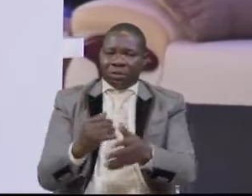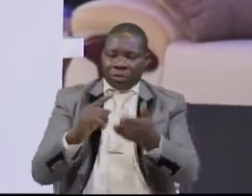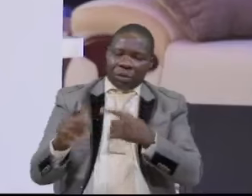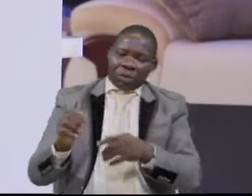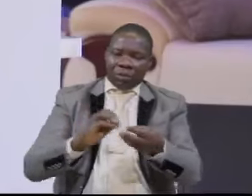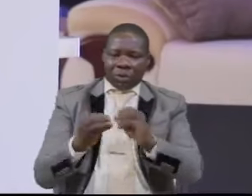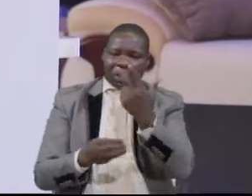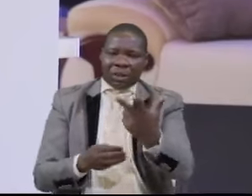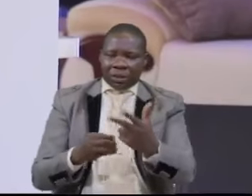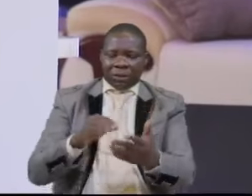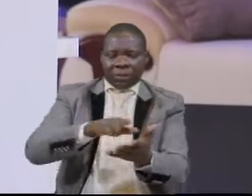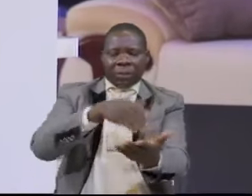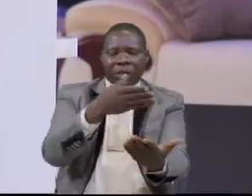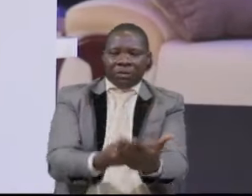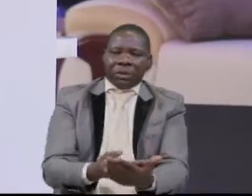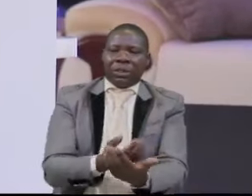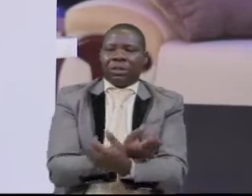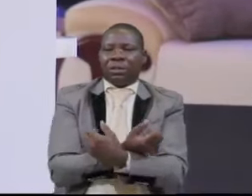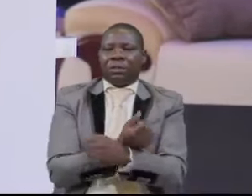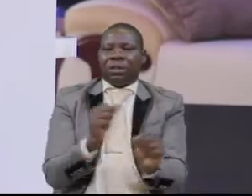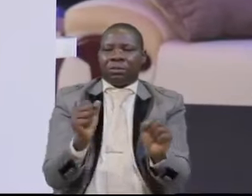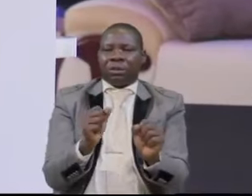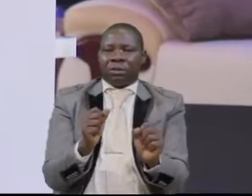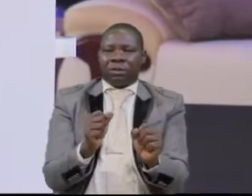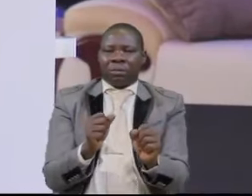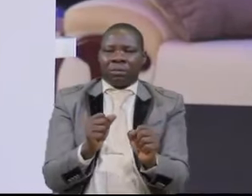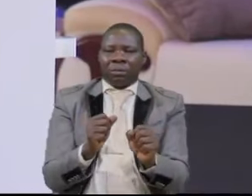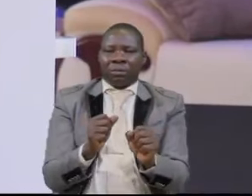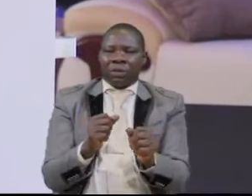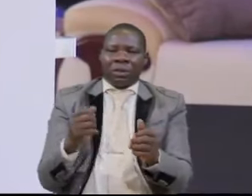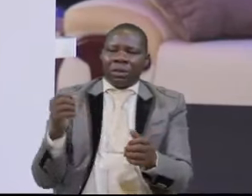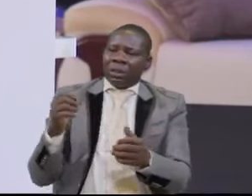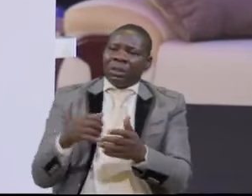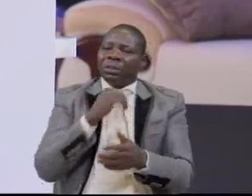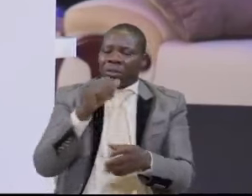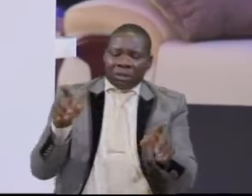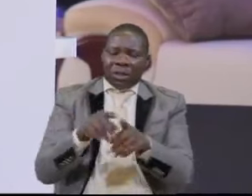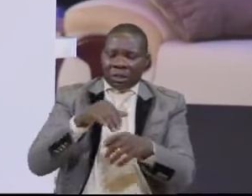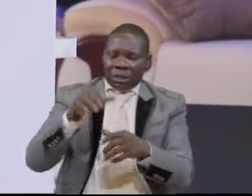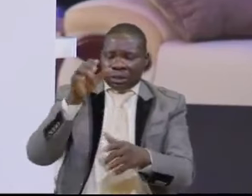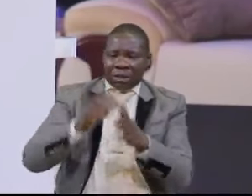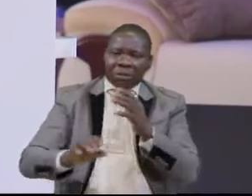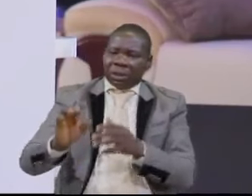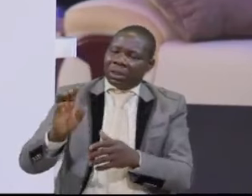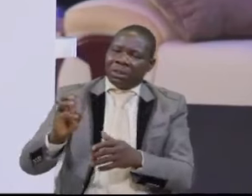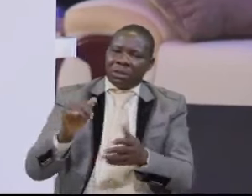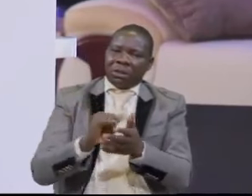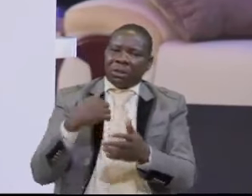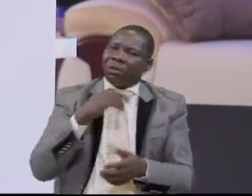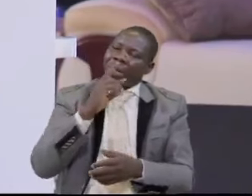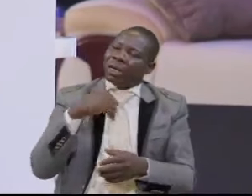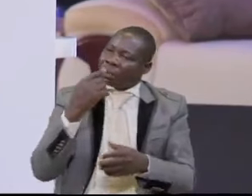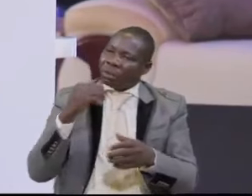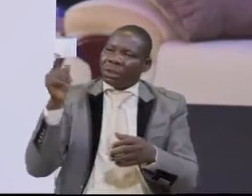Evident salvation. A person that lived, like in chapter 6, were told he was preferred above all the presidents, all